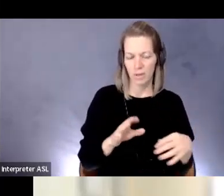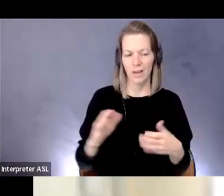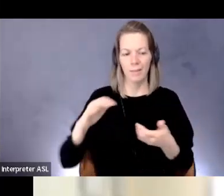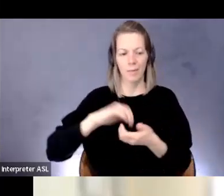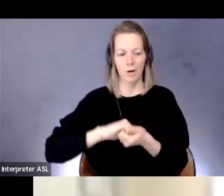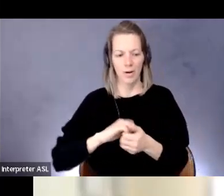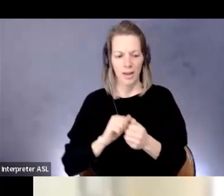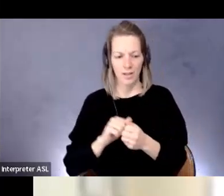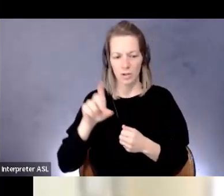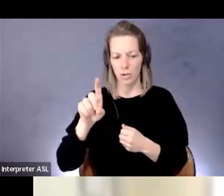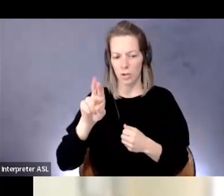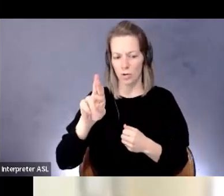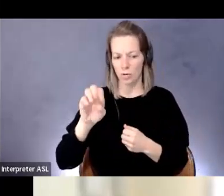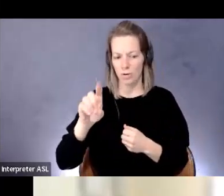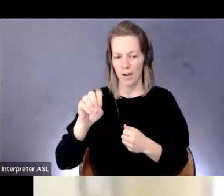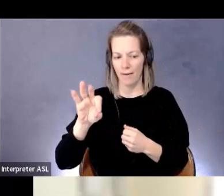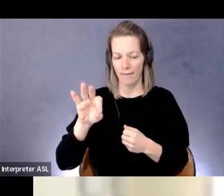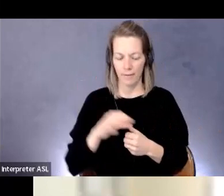DREDF.